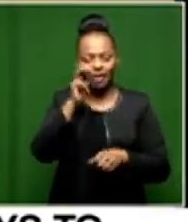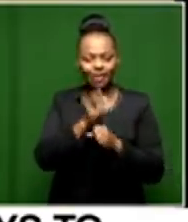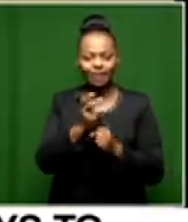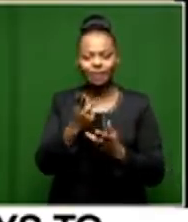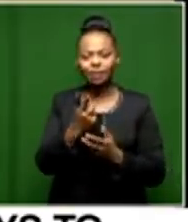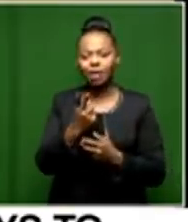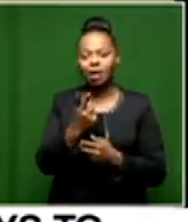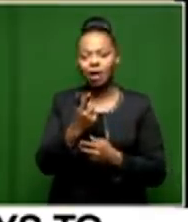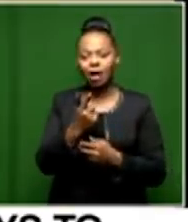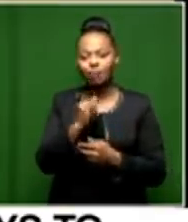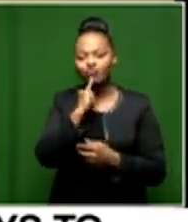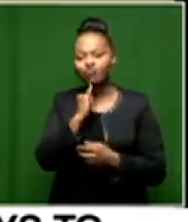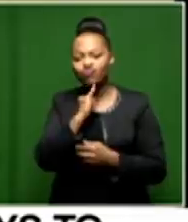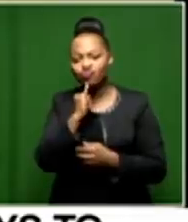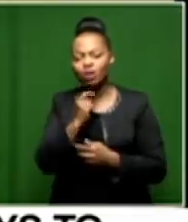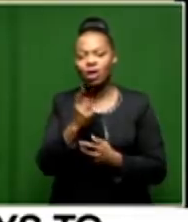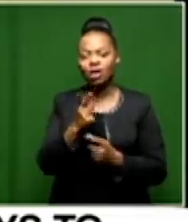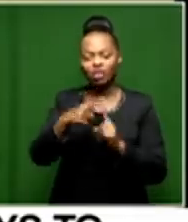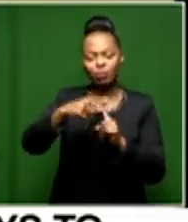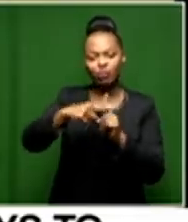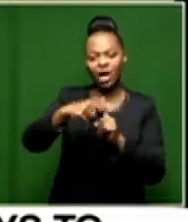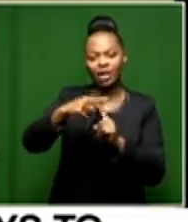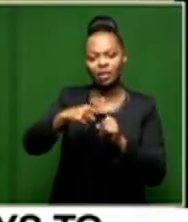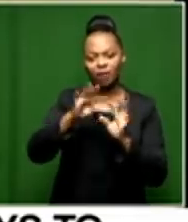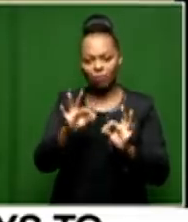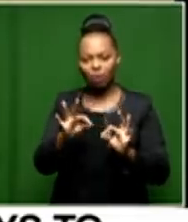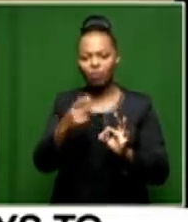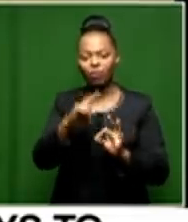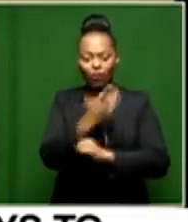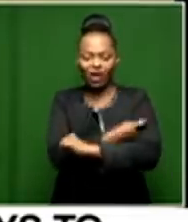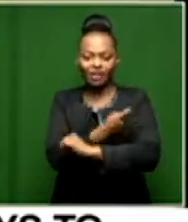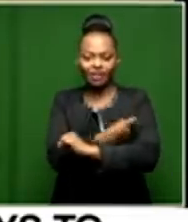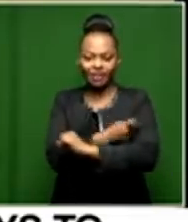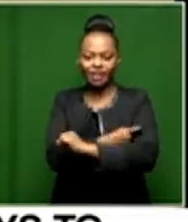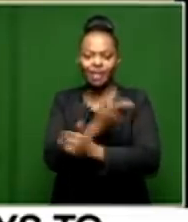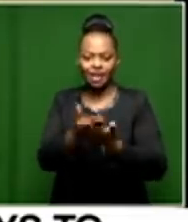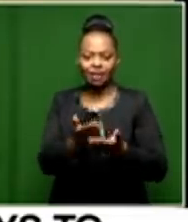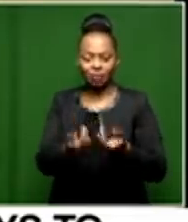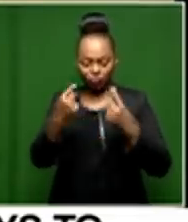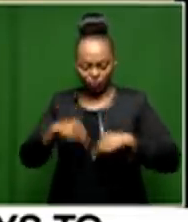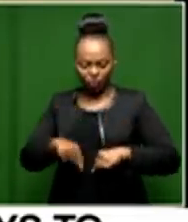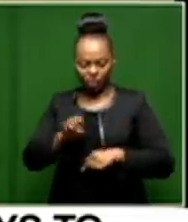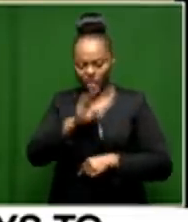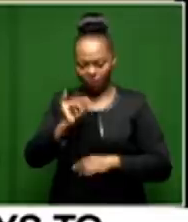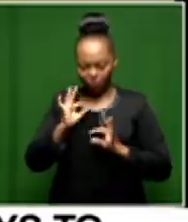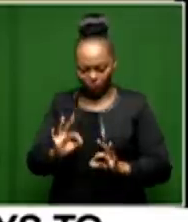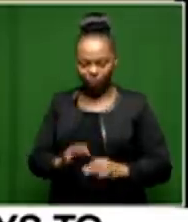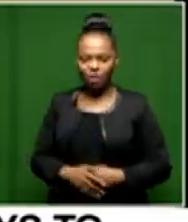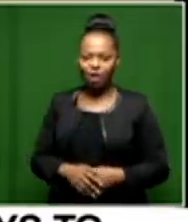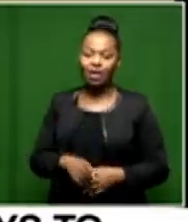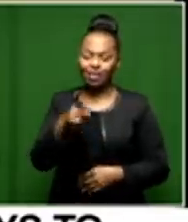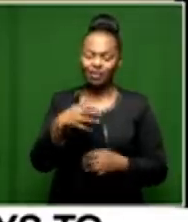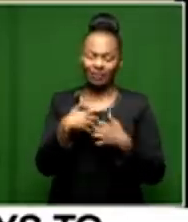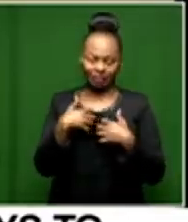to remain effective. So yes, that is a problem which we have to face, that the world needs the